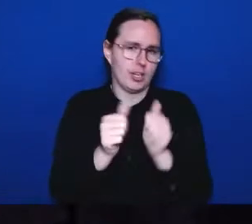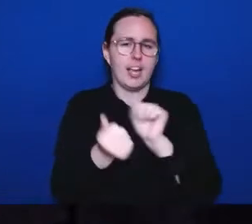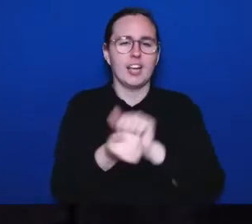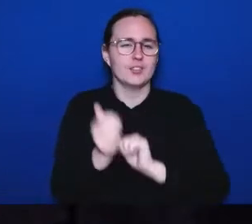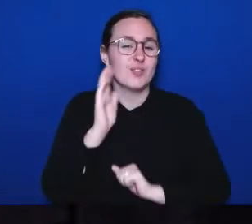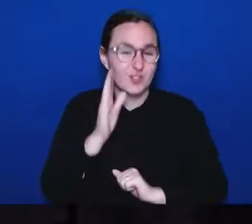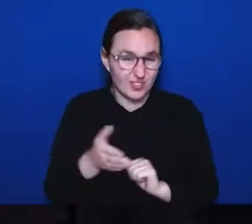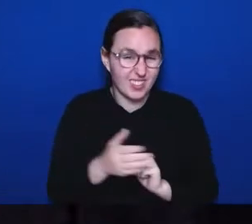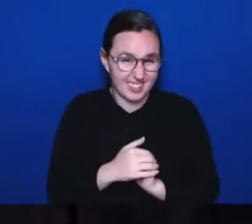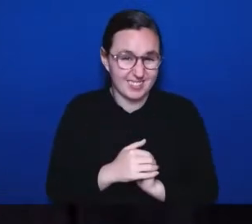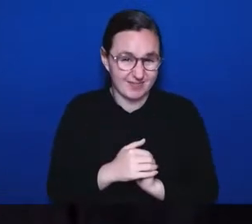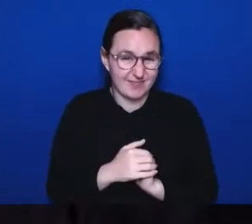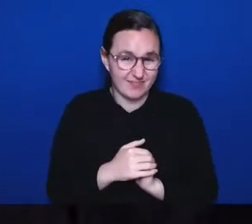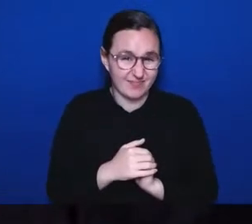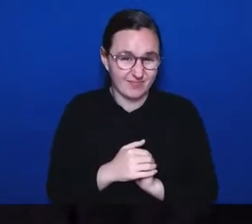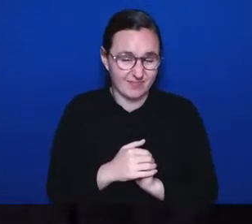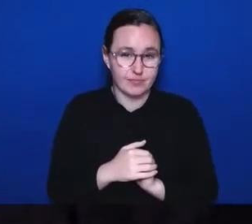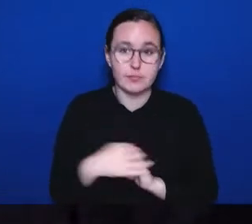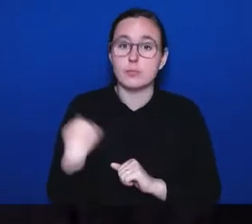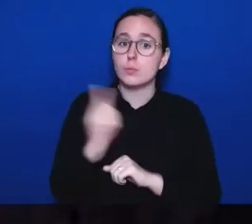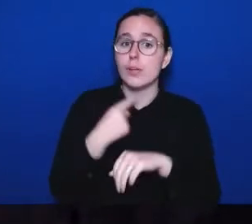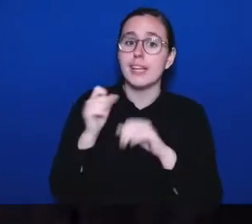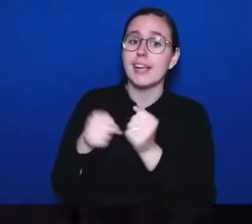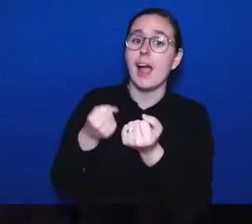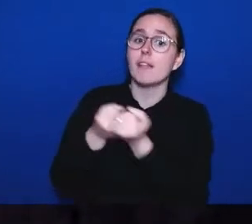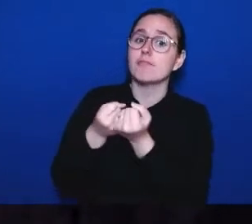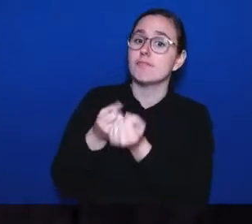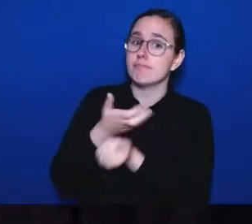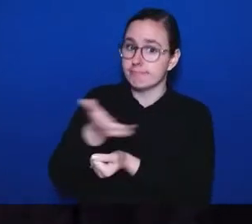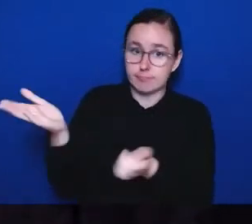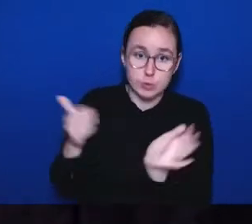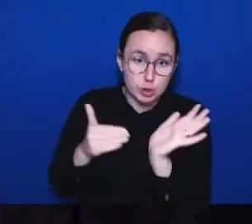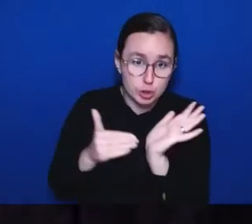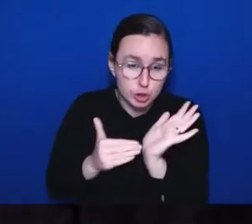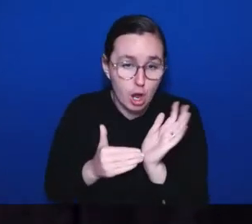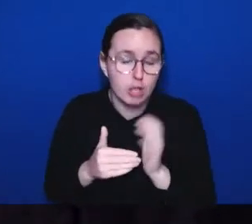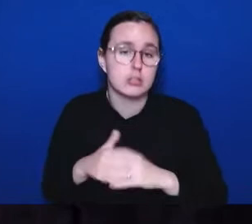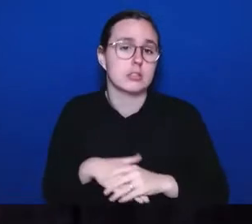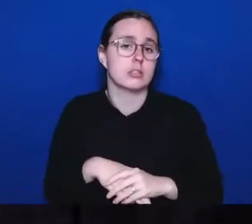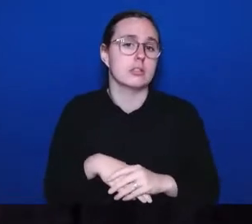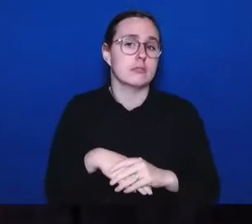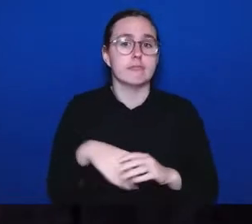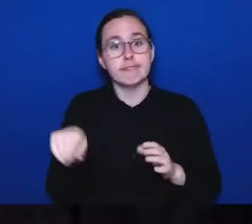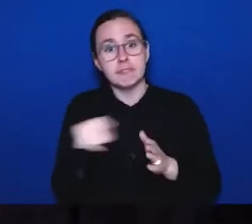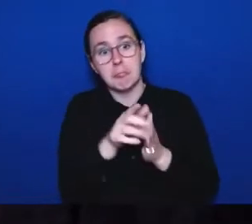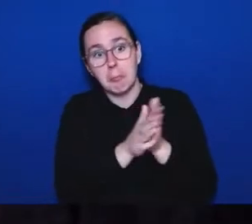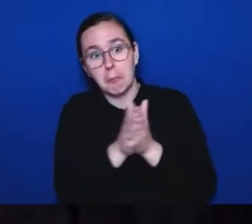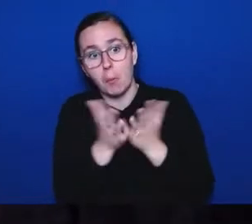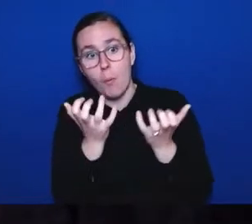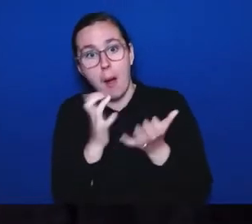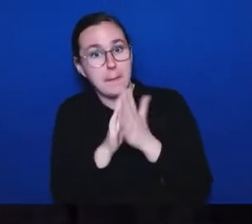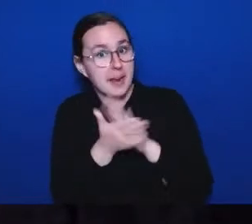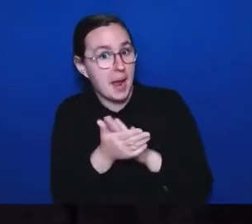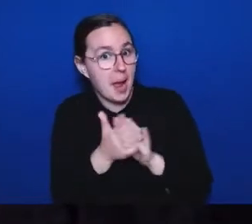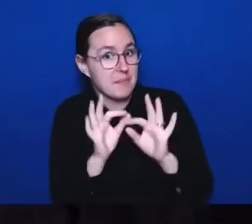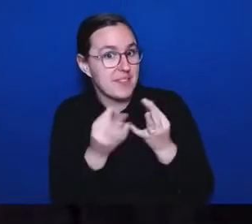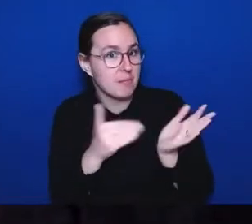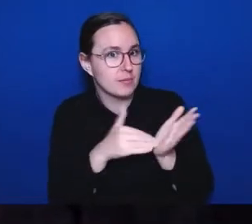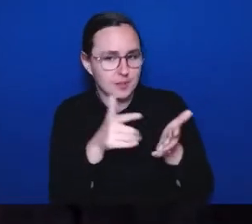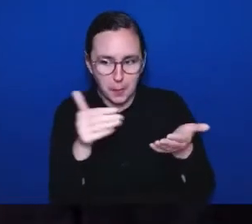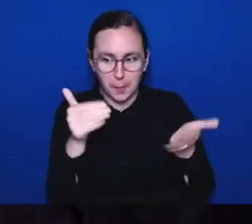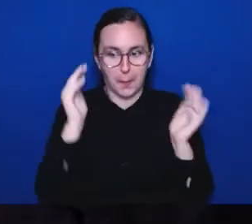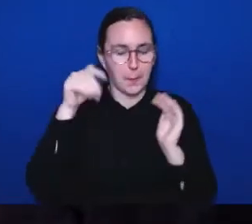support our current practices, to make it more attractive for people to become family doctors. We've already seen how that works,